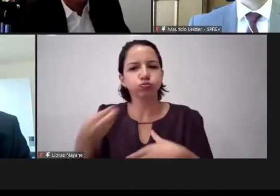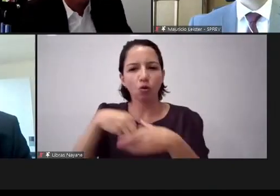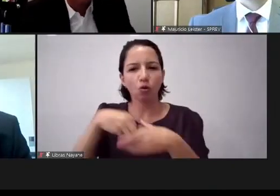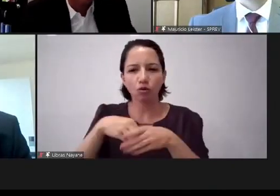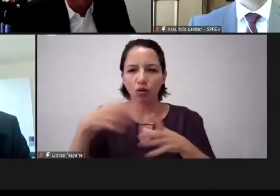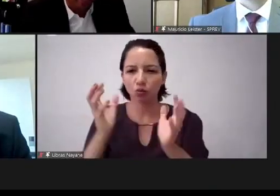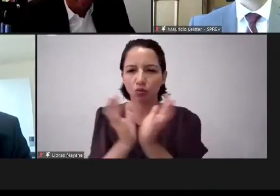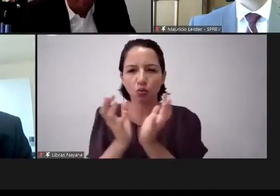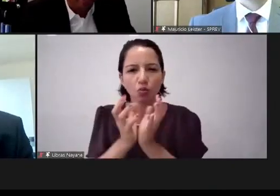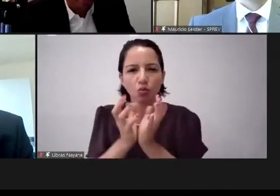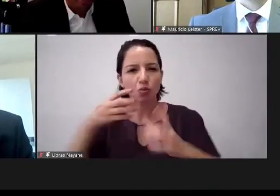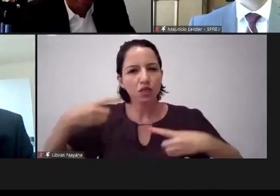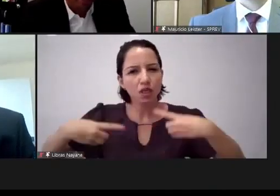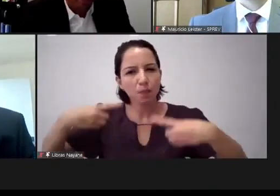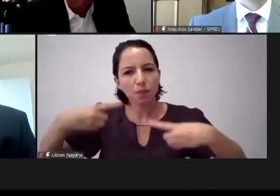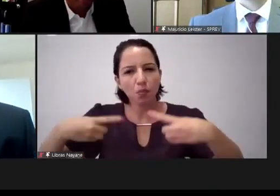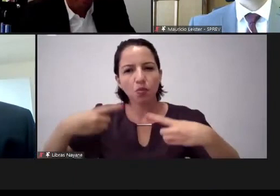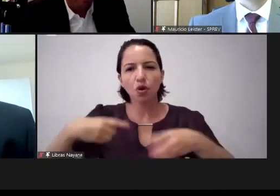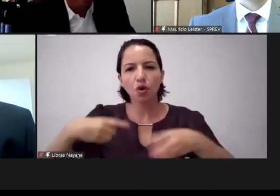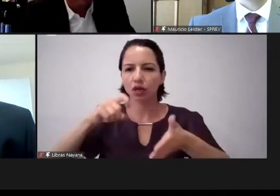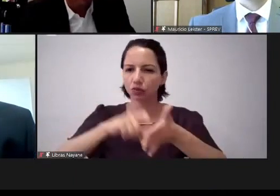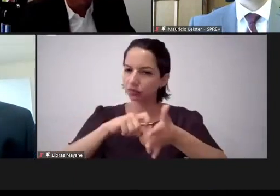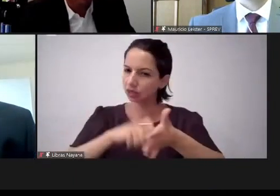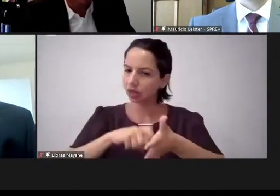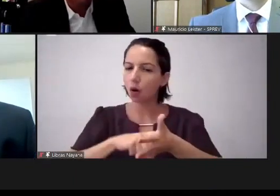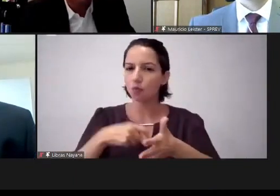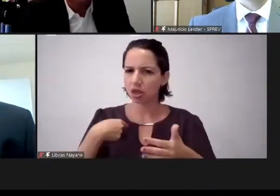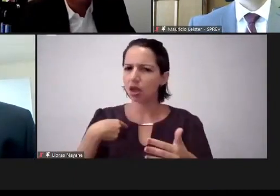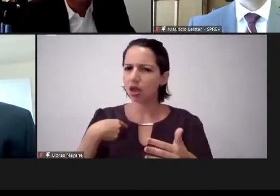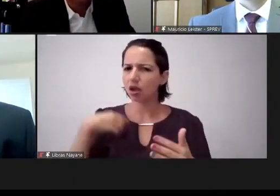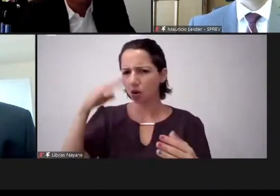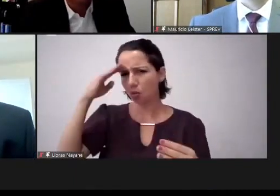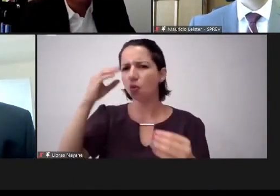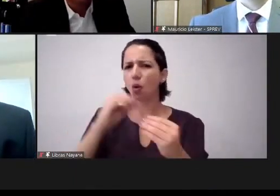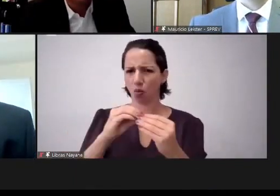I'm part of this landscape.